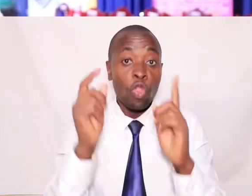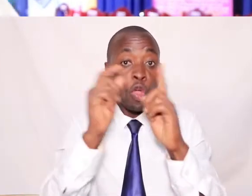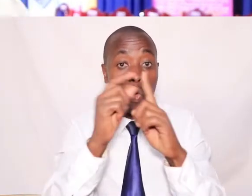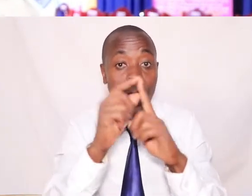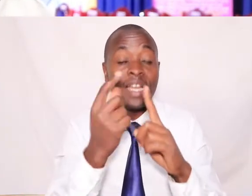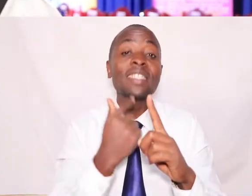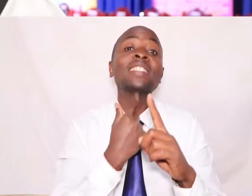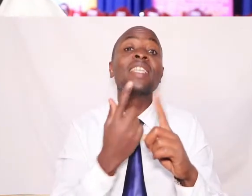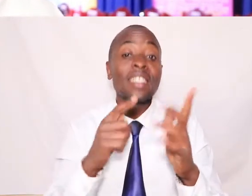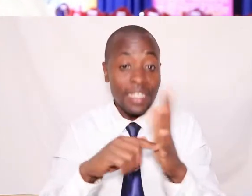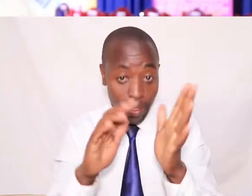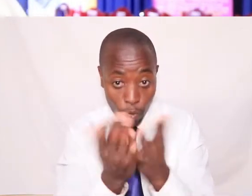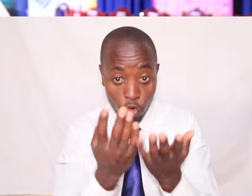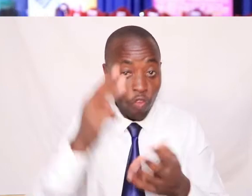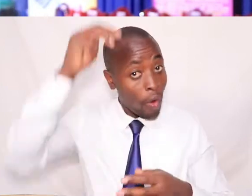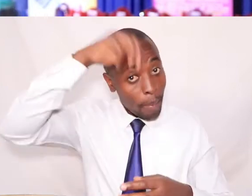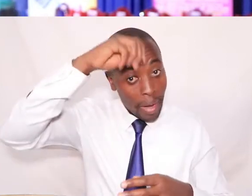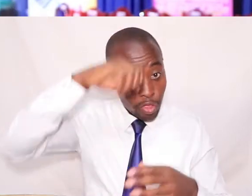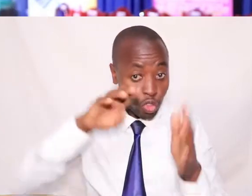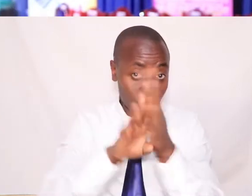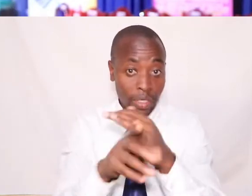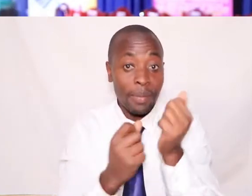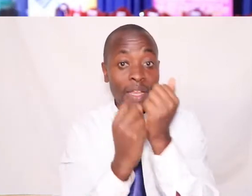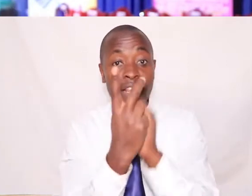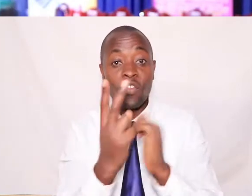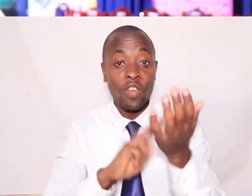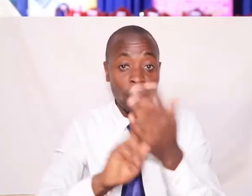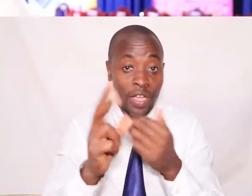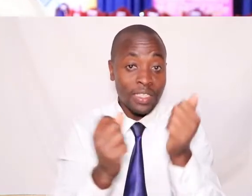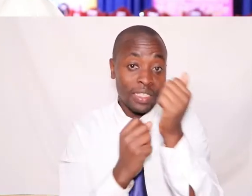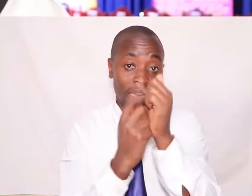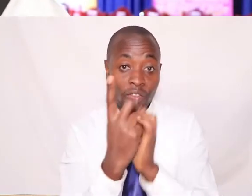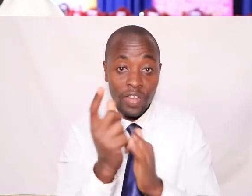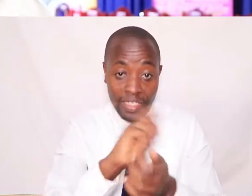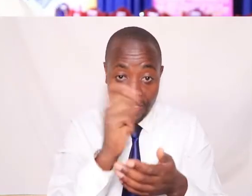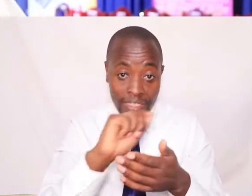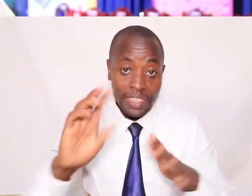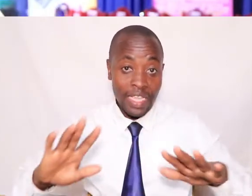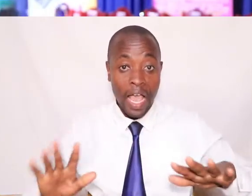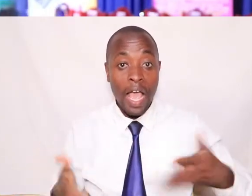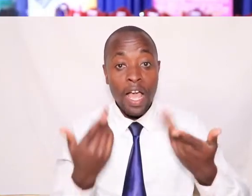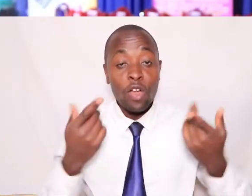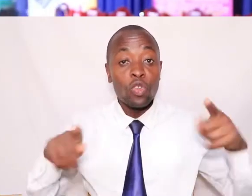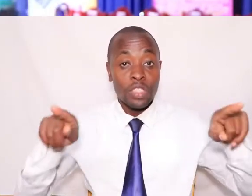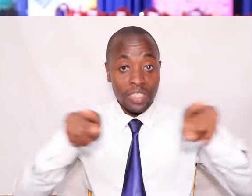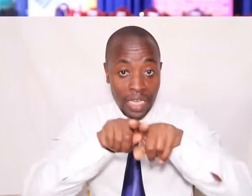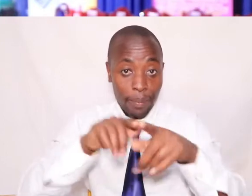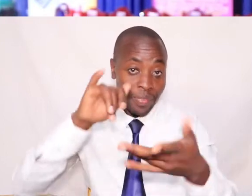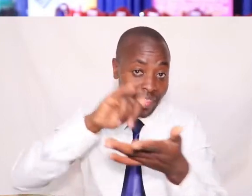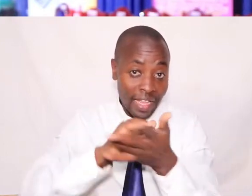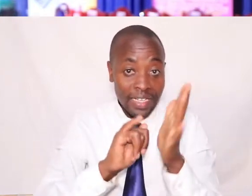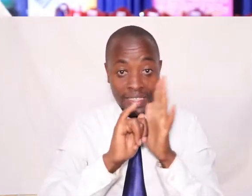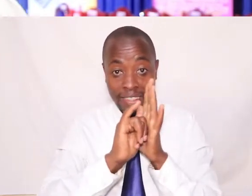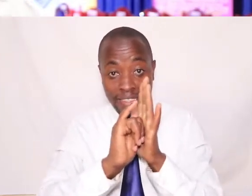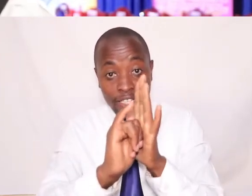says in the book of Matthew chapter 11 from verse 11, it records of how even that particular instance